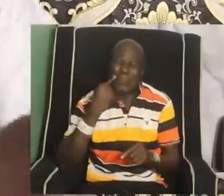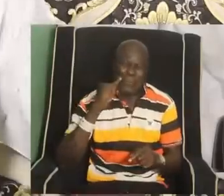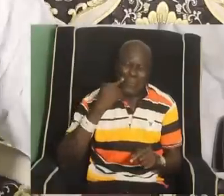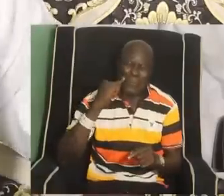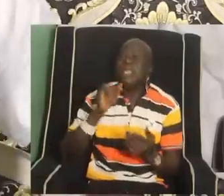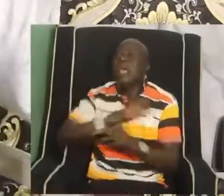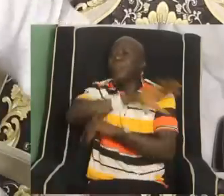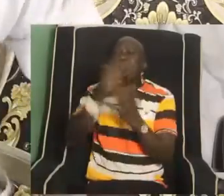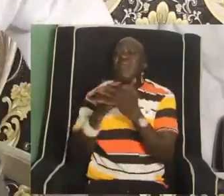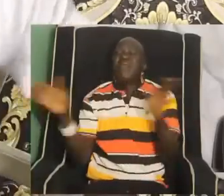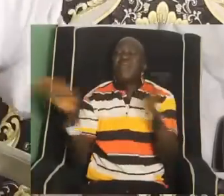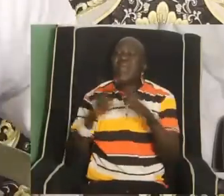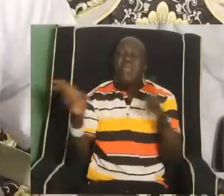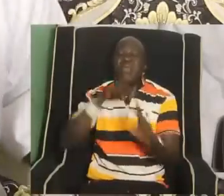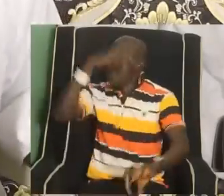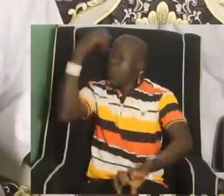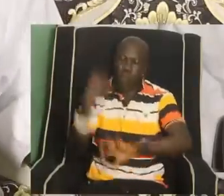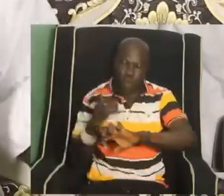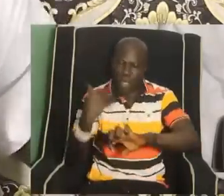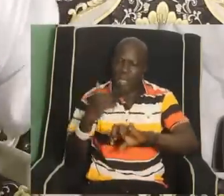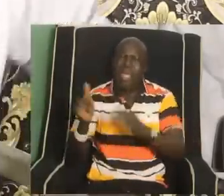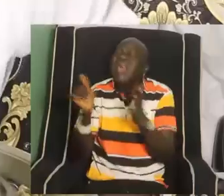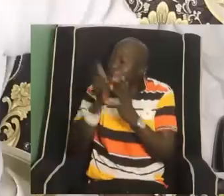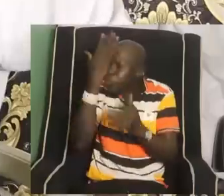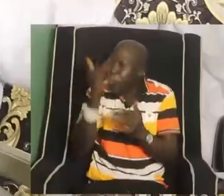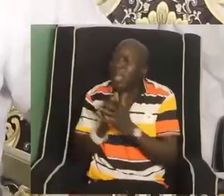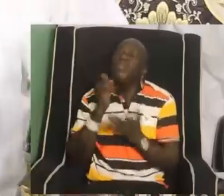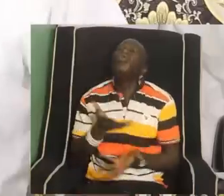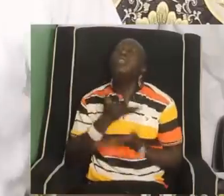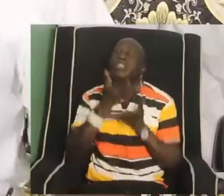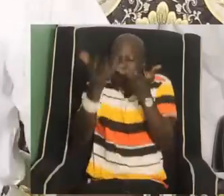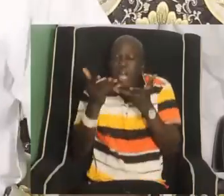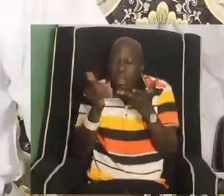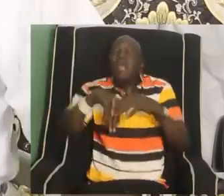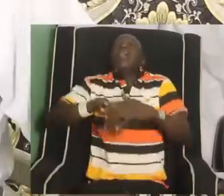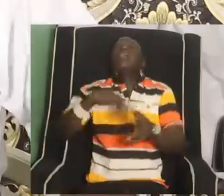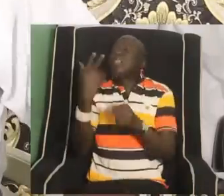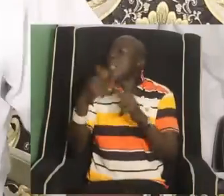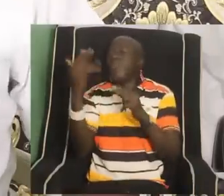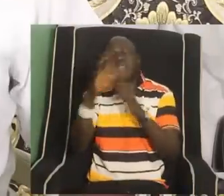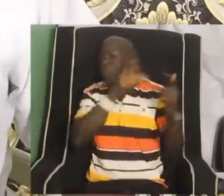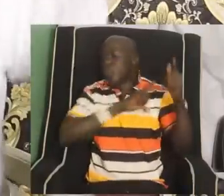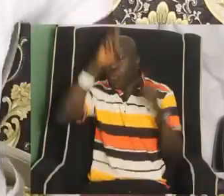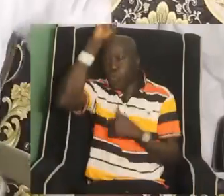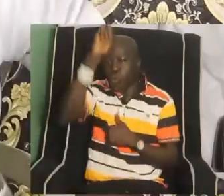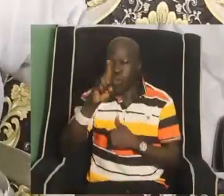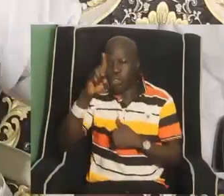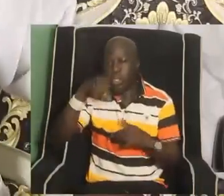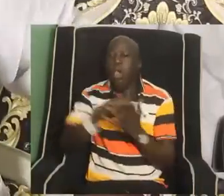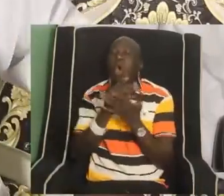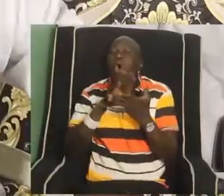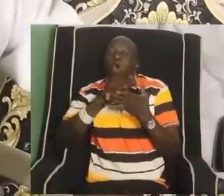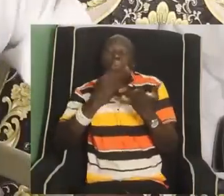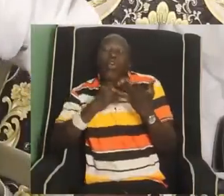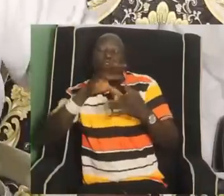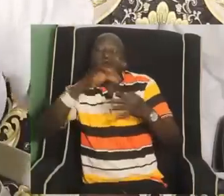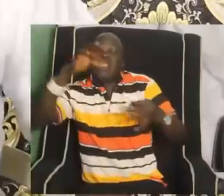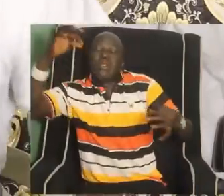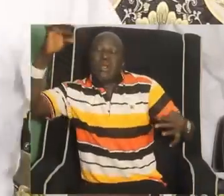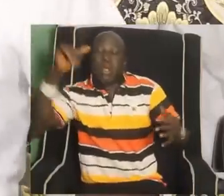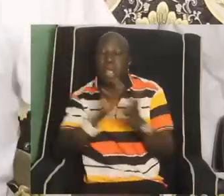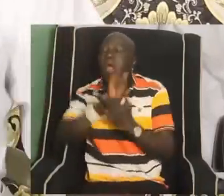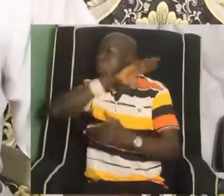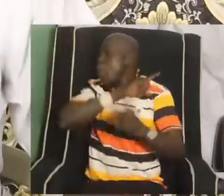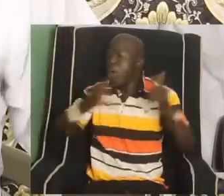battle. Wọ́n burú gan. They are very wicked. Lọ́sẹ̀ pariwo. That's why you will shout. Orúkọ Jésù lẹ́kan. The name of Jesus. Iná má lọ gbé. Fire of